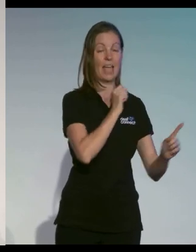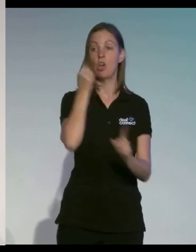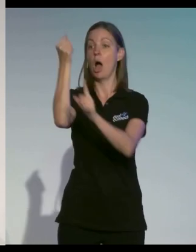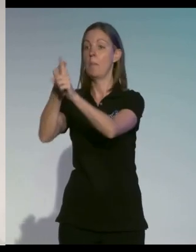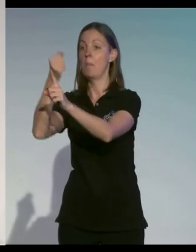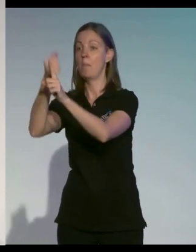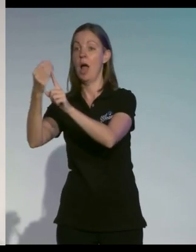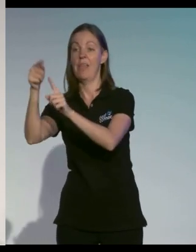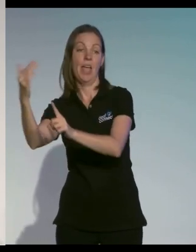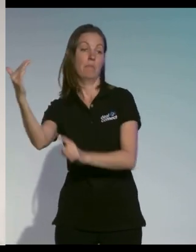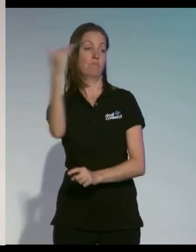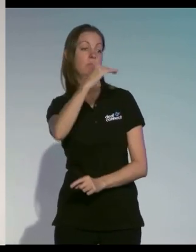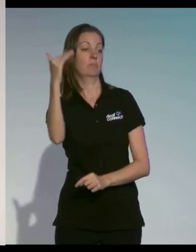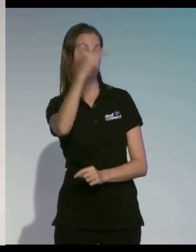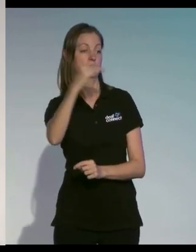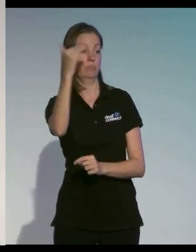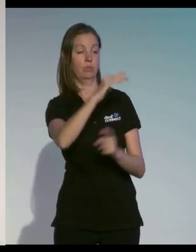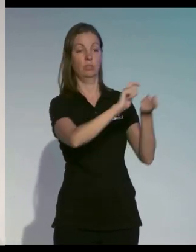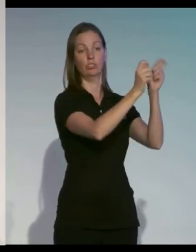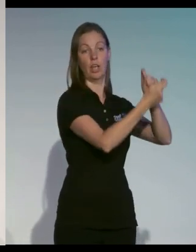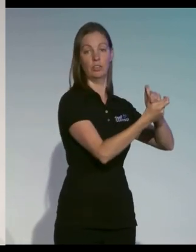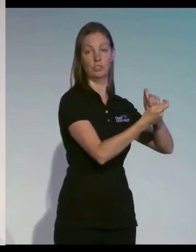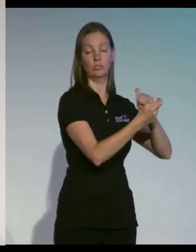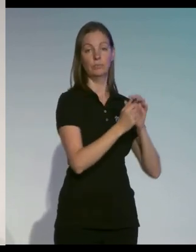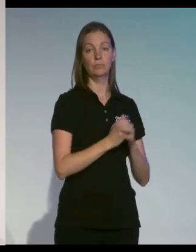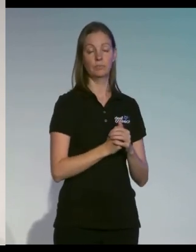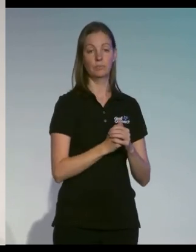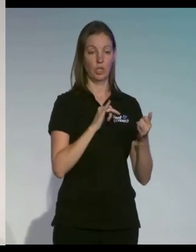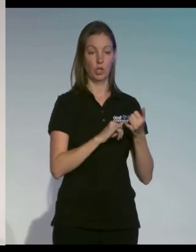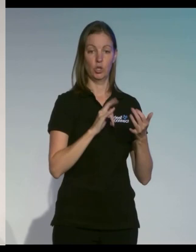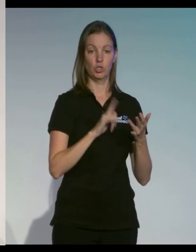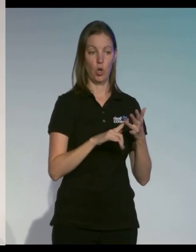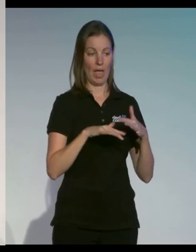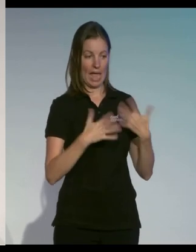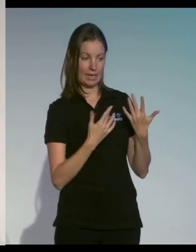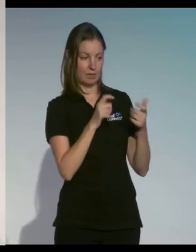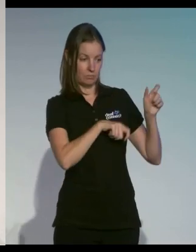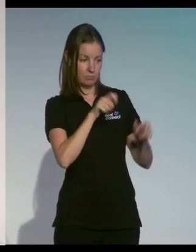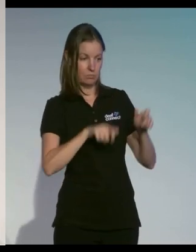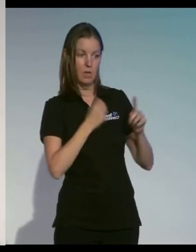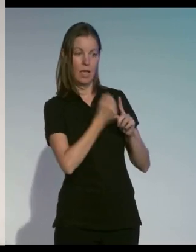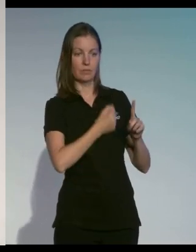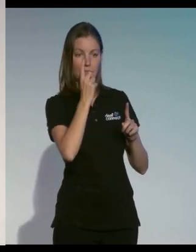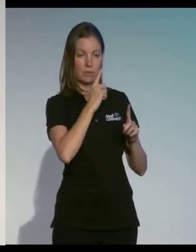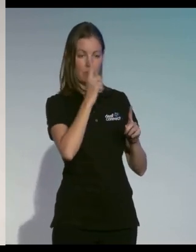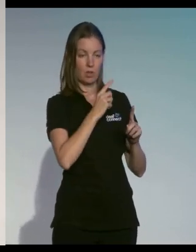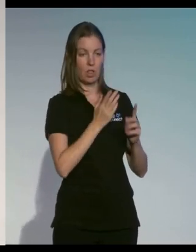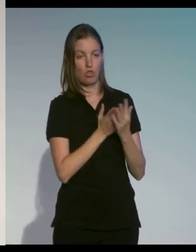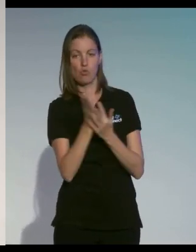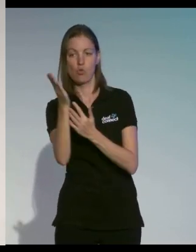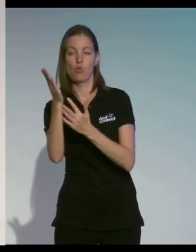the concerns of the activists and the advocates in the community back to the government via the